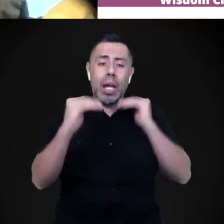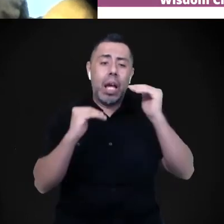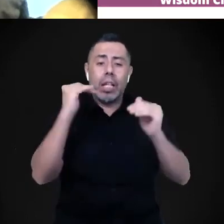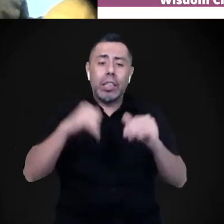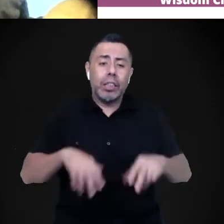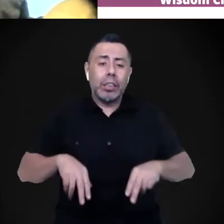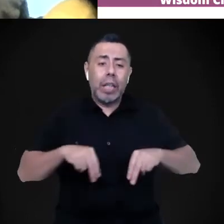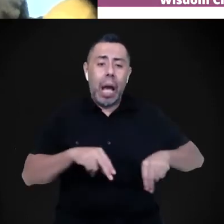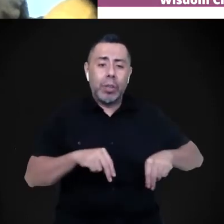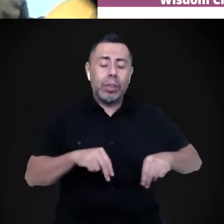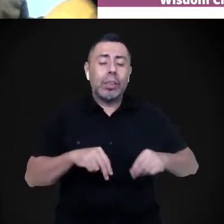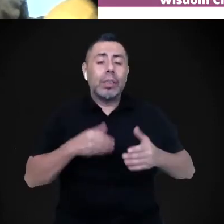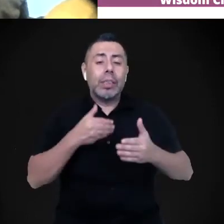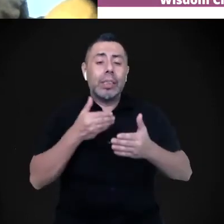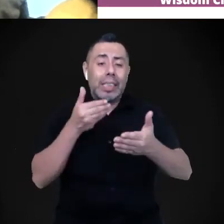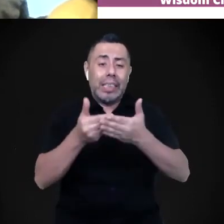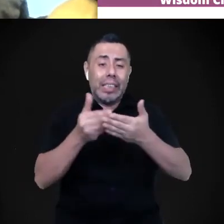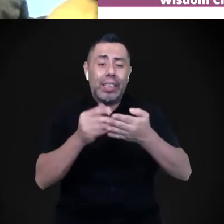the month when it's really needed.